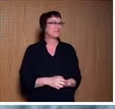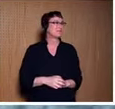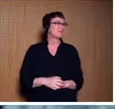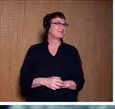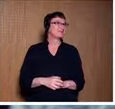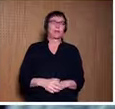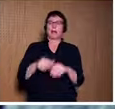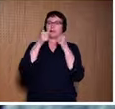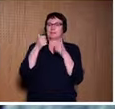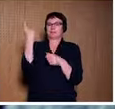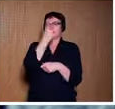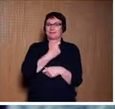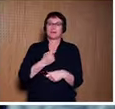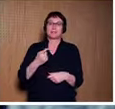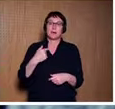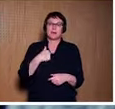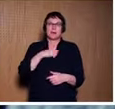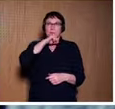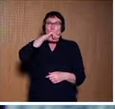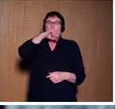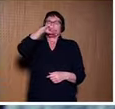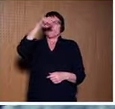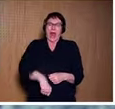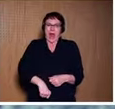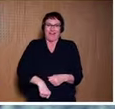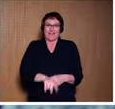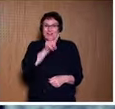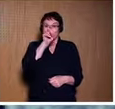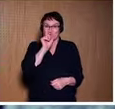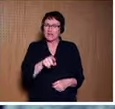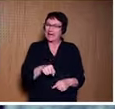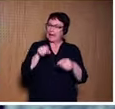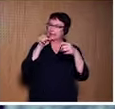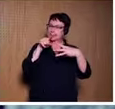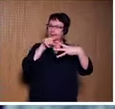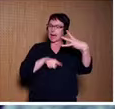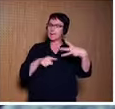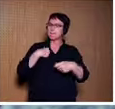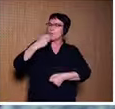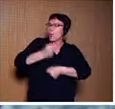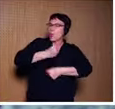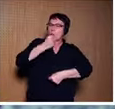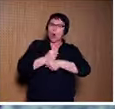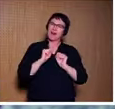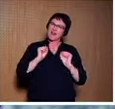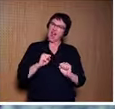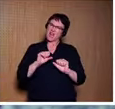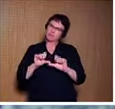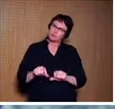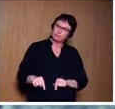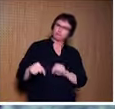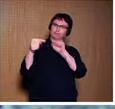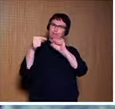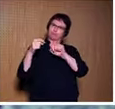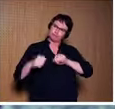Thanks for the question. This is my favorite question. How can we challenge this work and do this boldly? I have four things